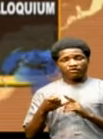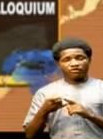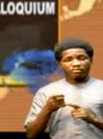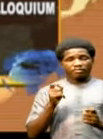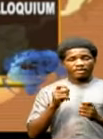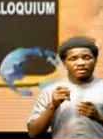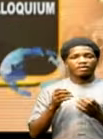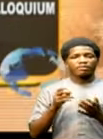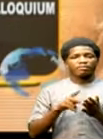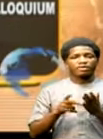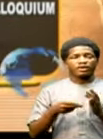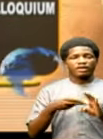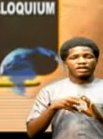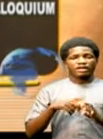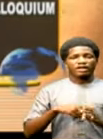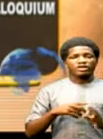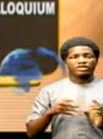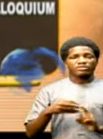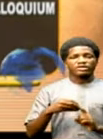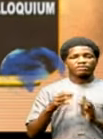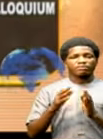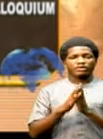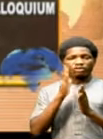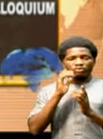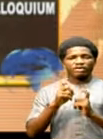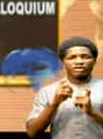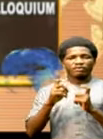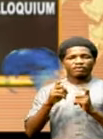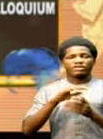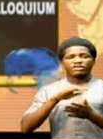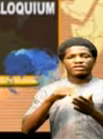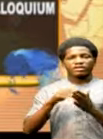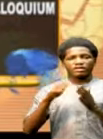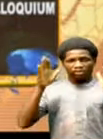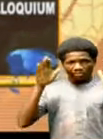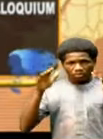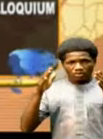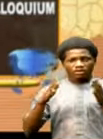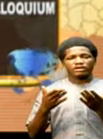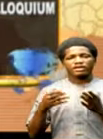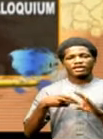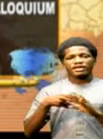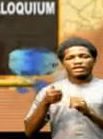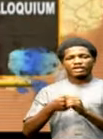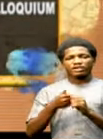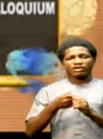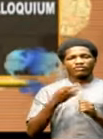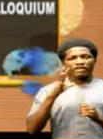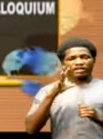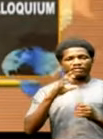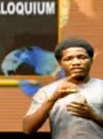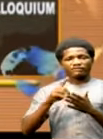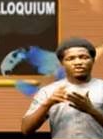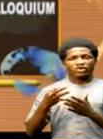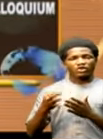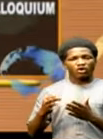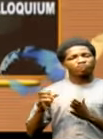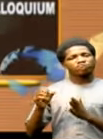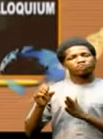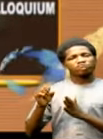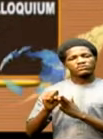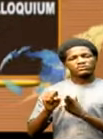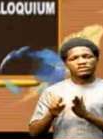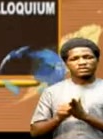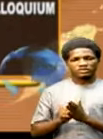special prayers will be offered at the Central Mosque in each of the five divisions in the state, including the Central Mosque,